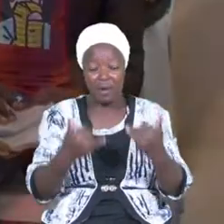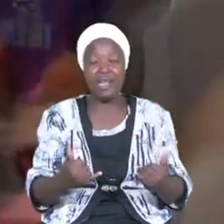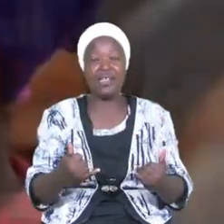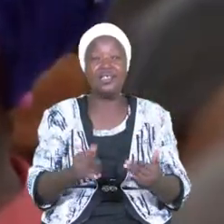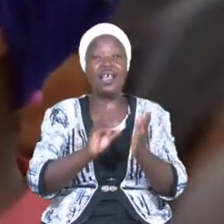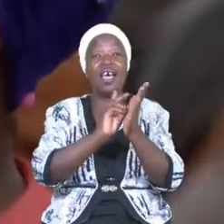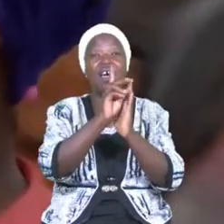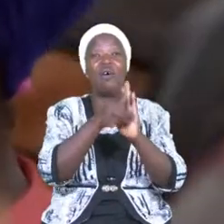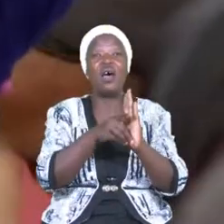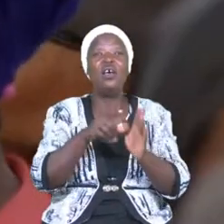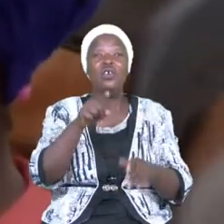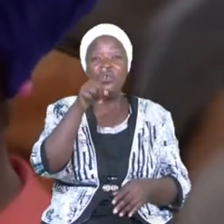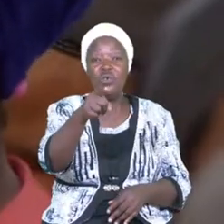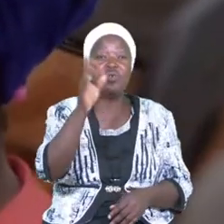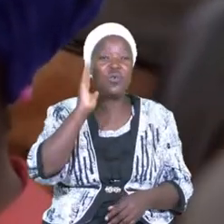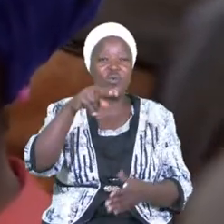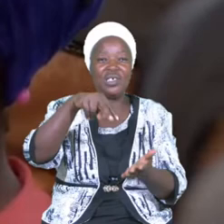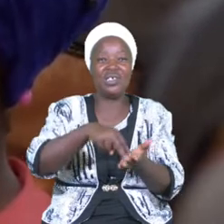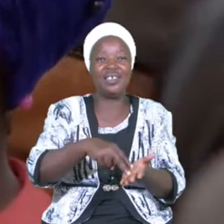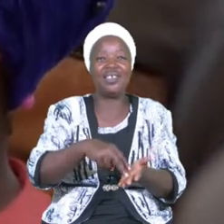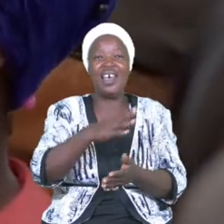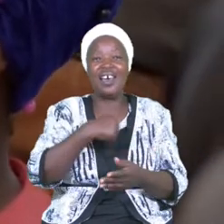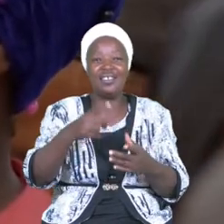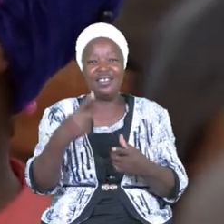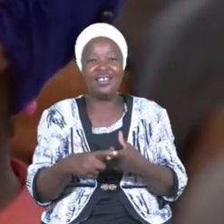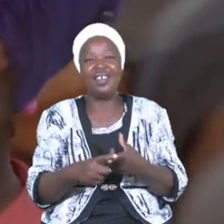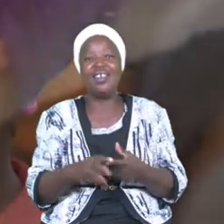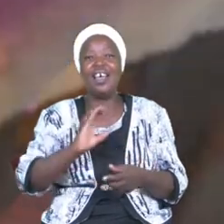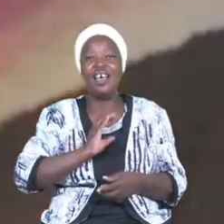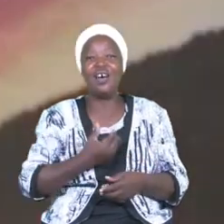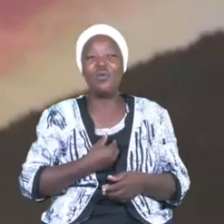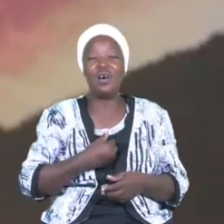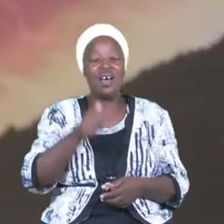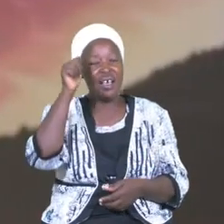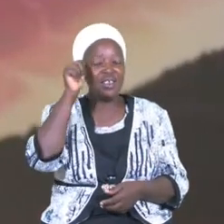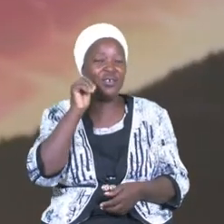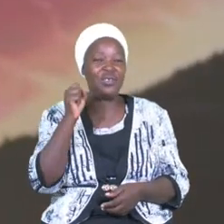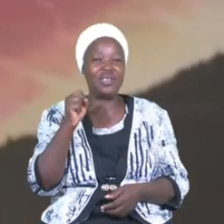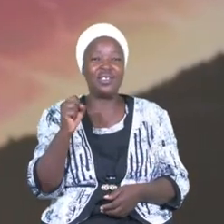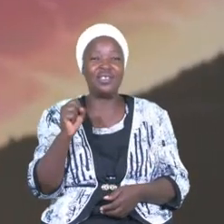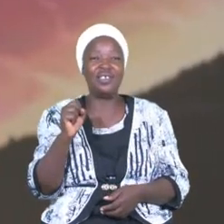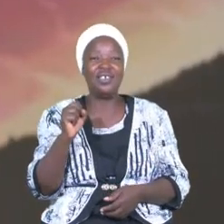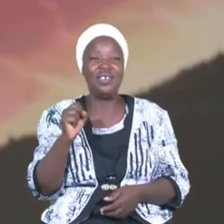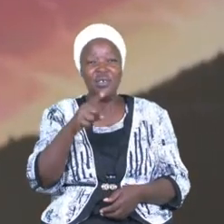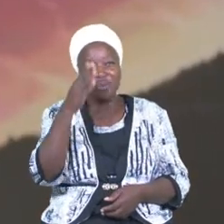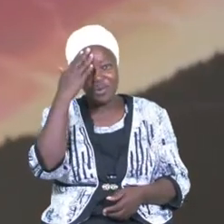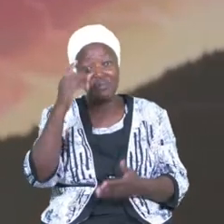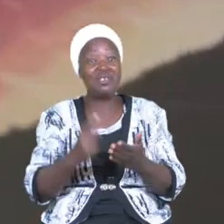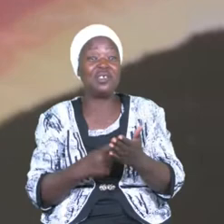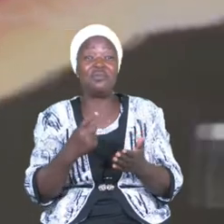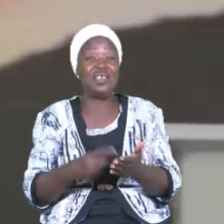will stand. And then our adults, you know, sometimes you're